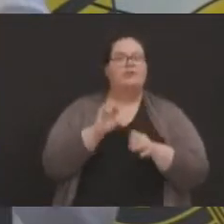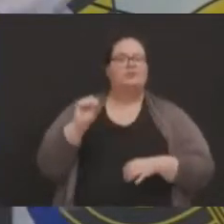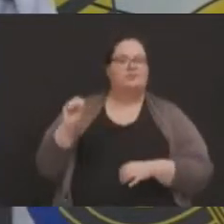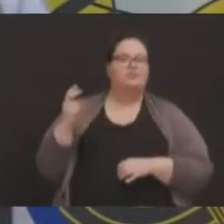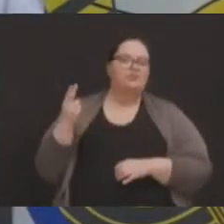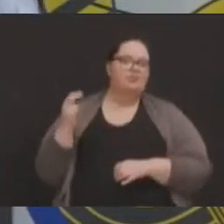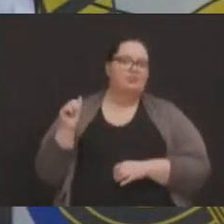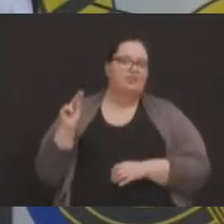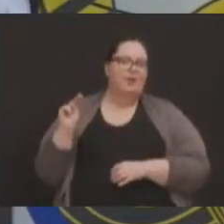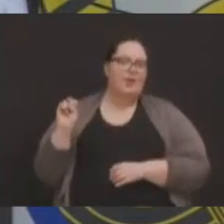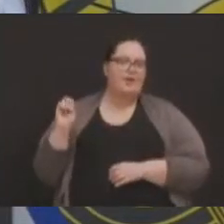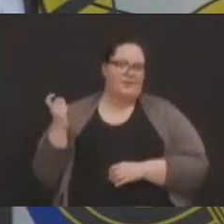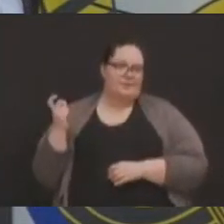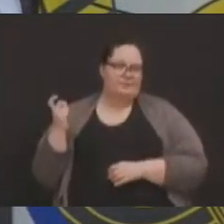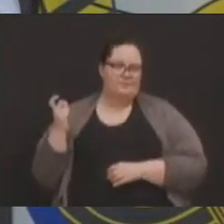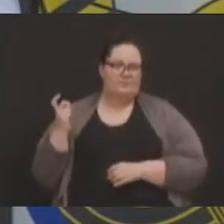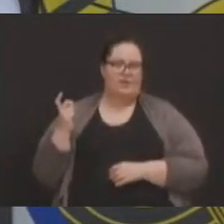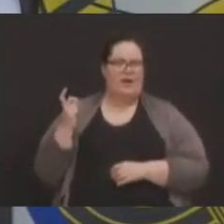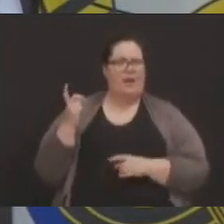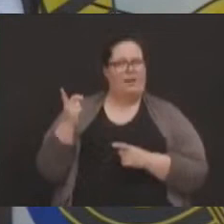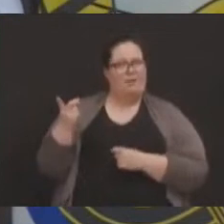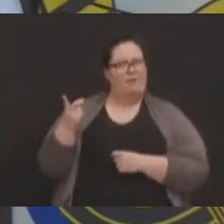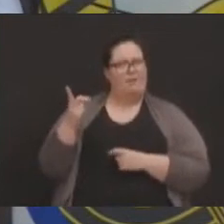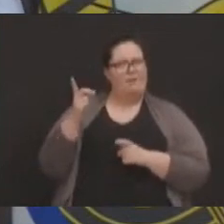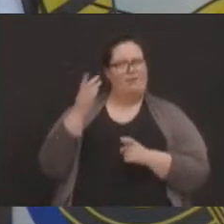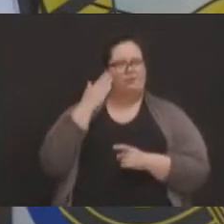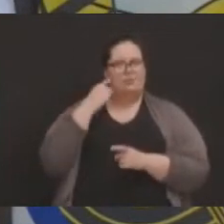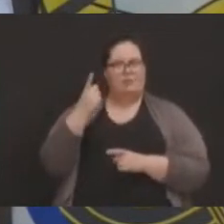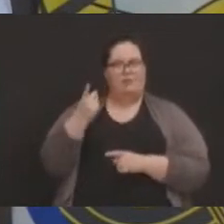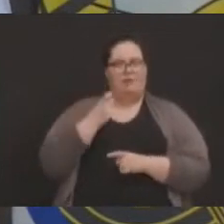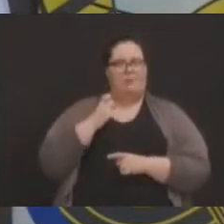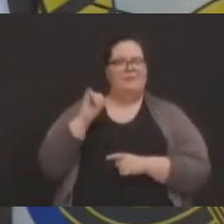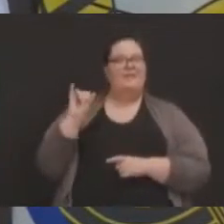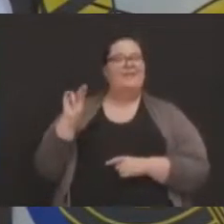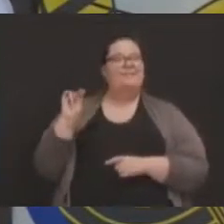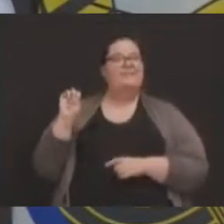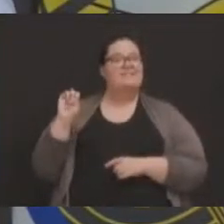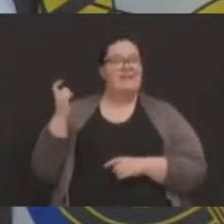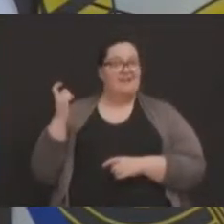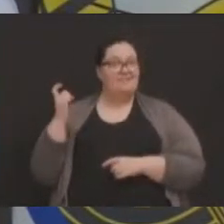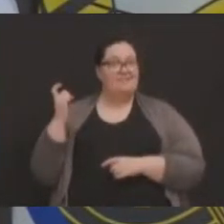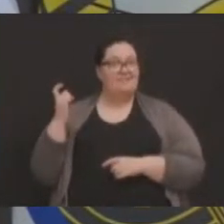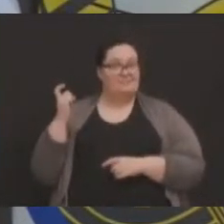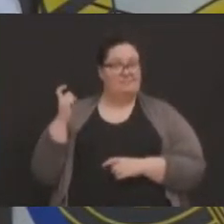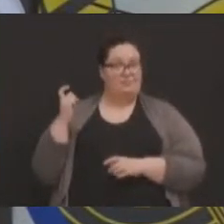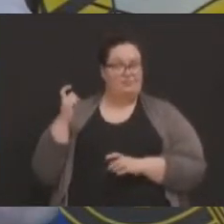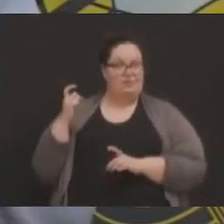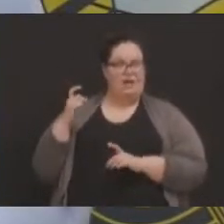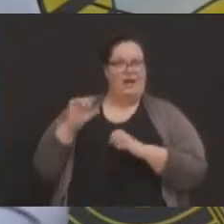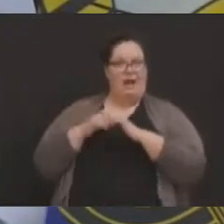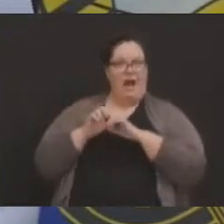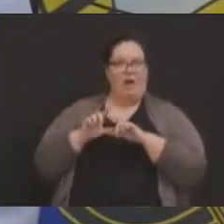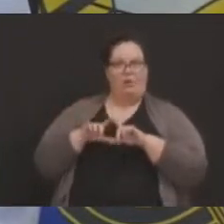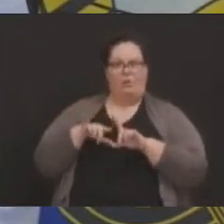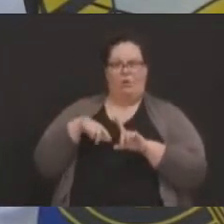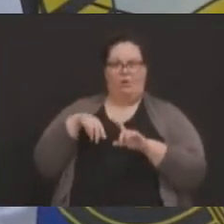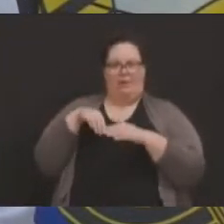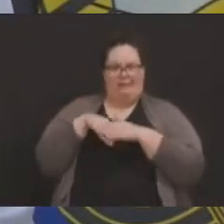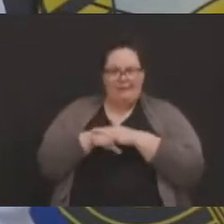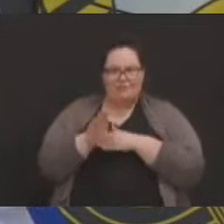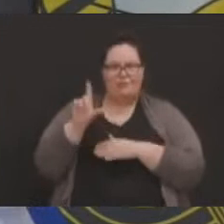to that setting. But I don't have all the information around that. And again, we have to be very careful with